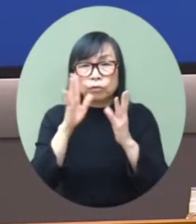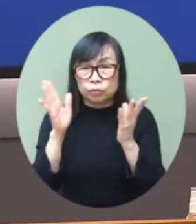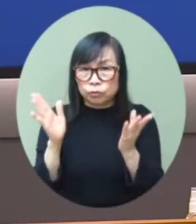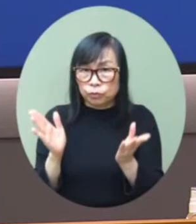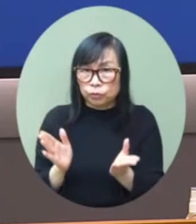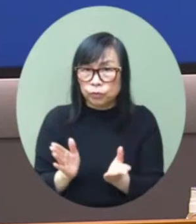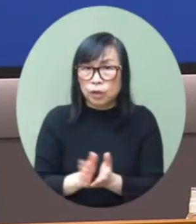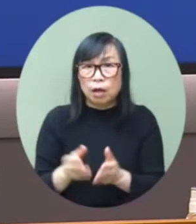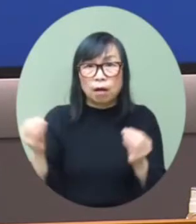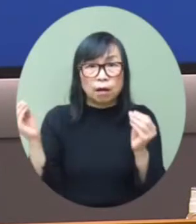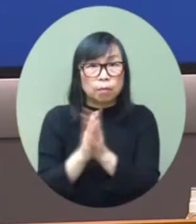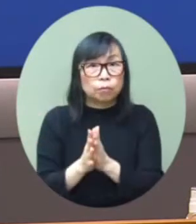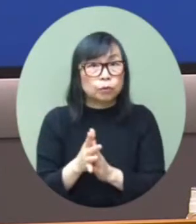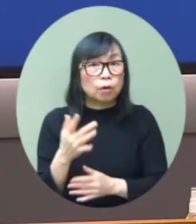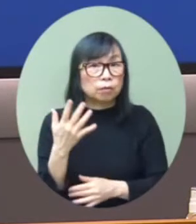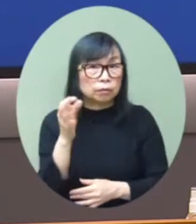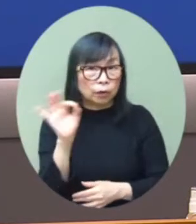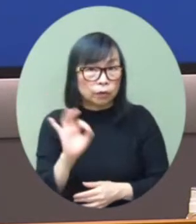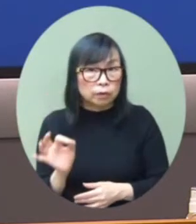to